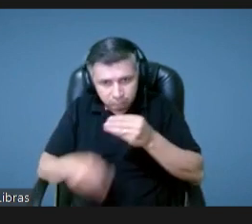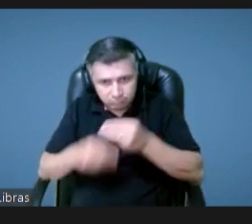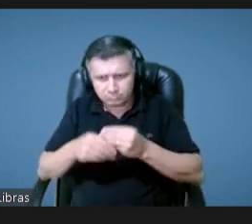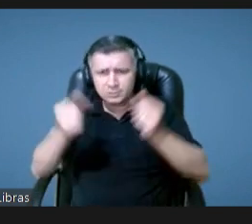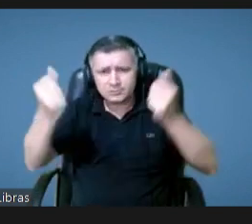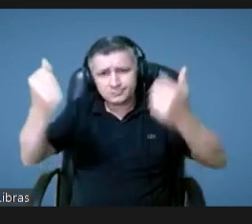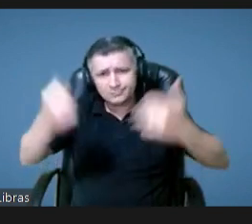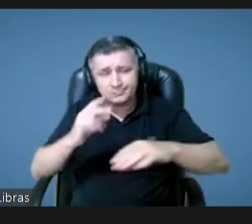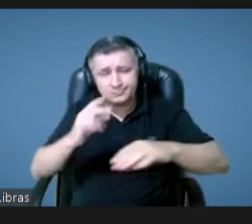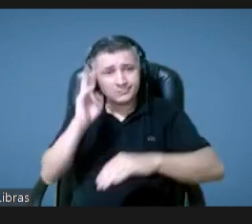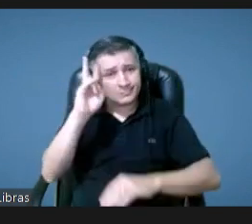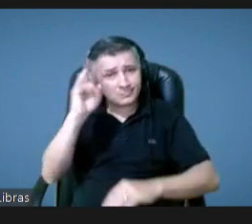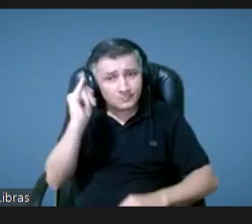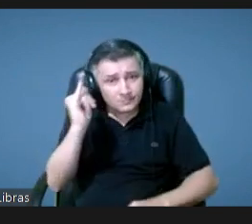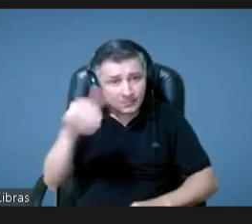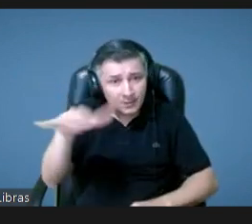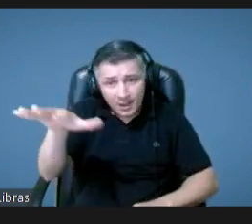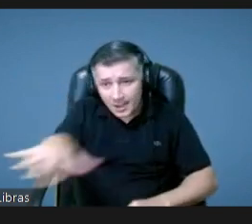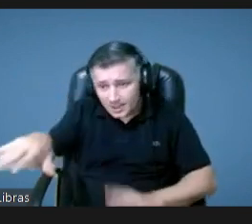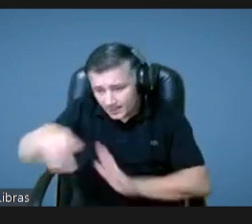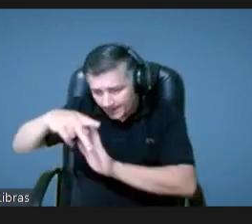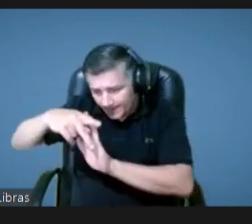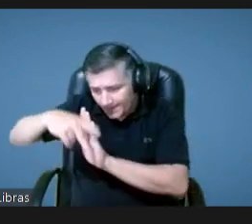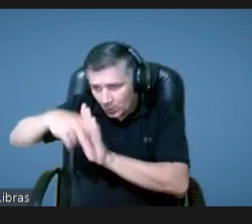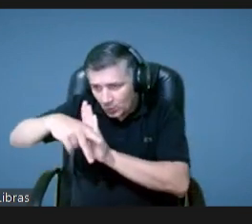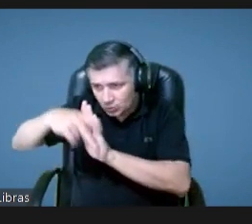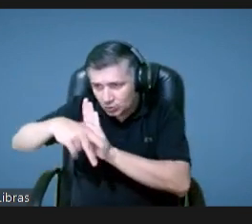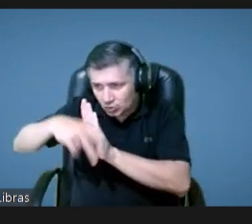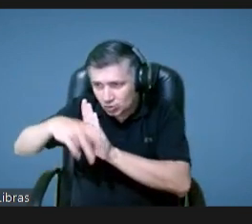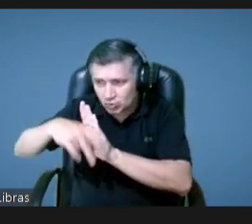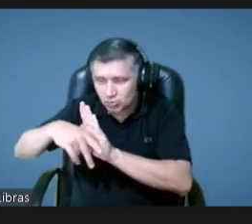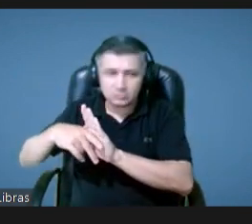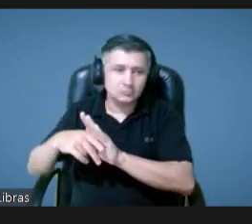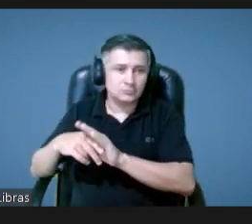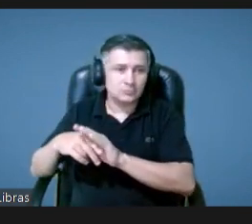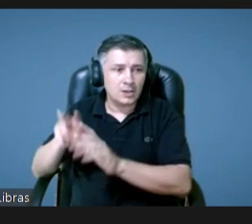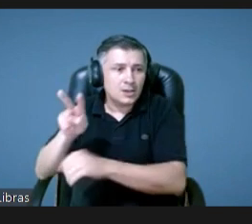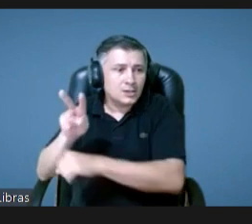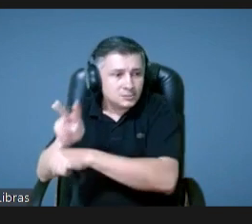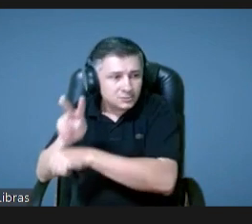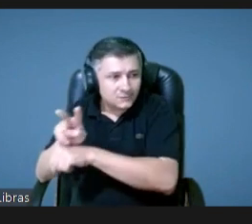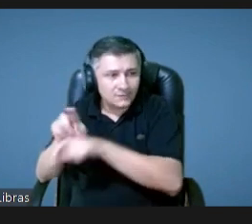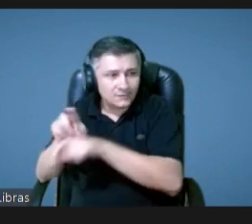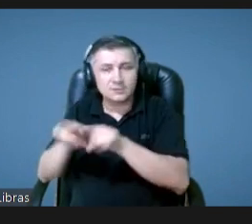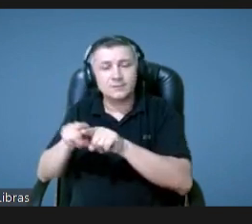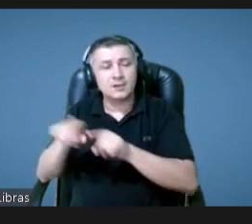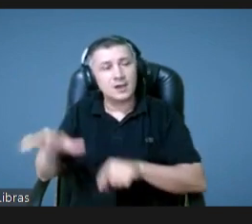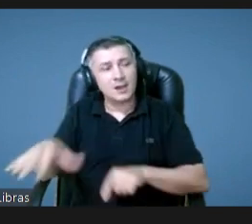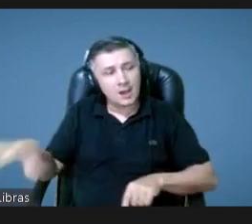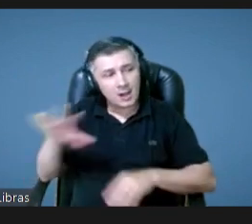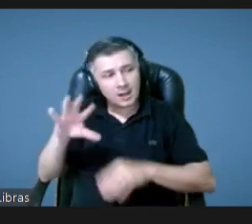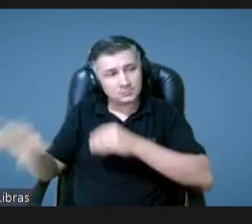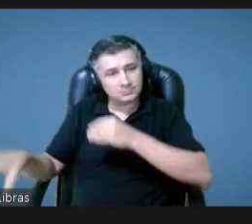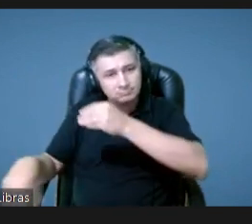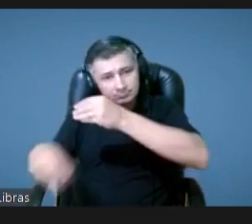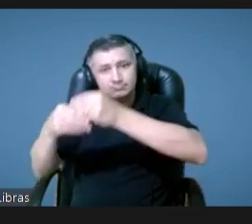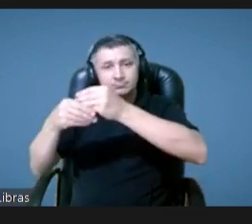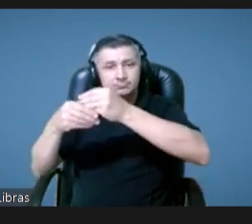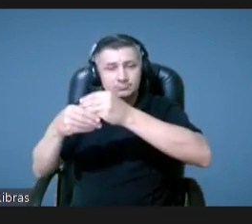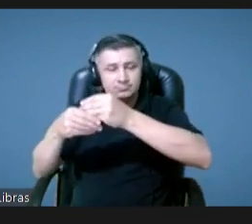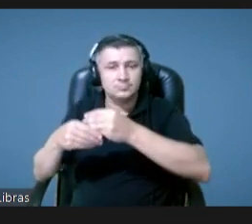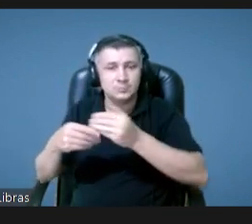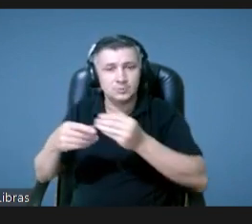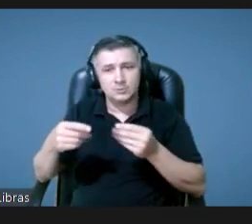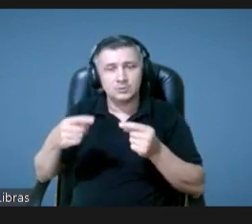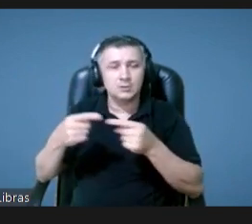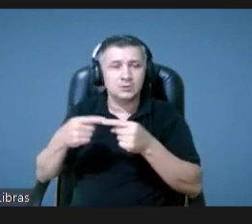project, which is going to be added to that. And also as an area within